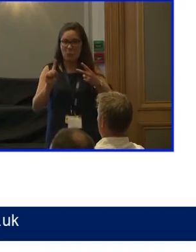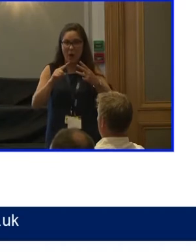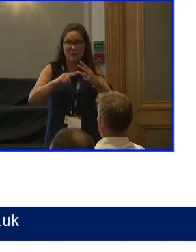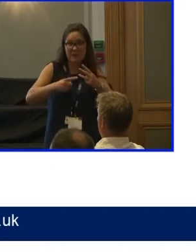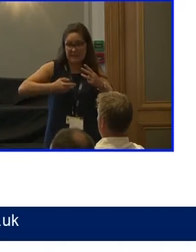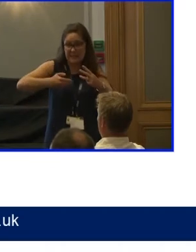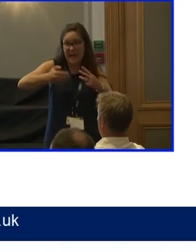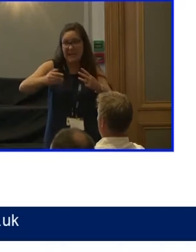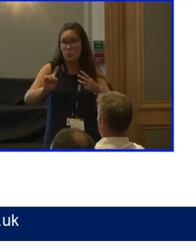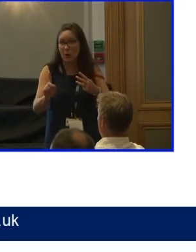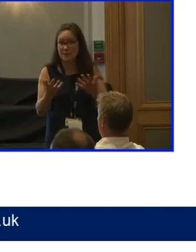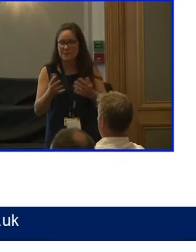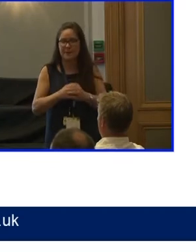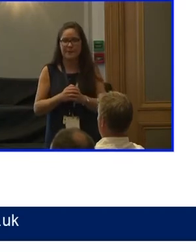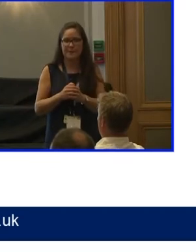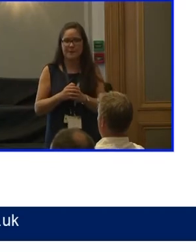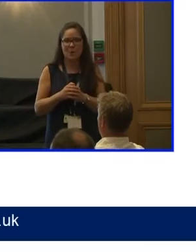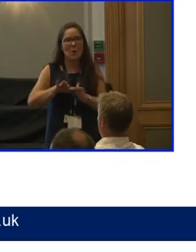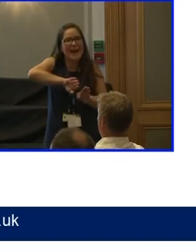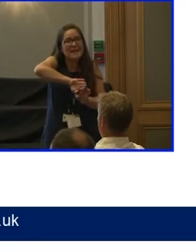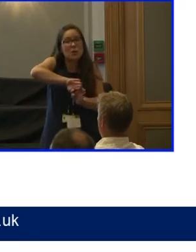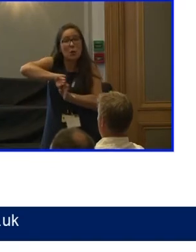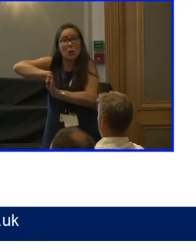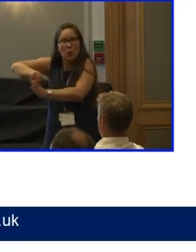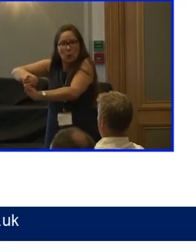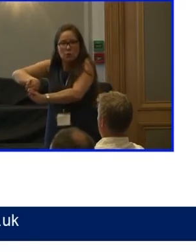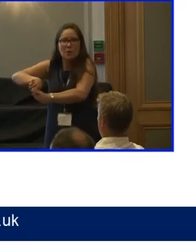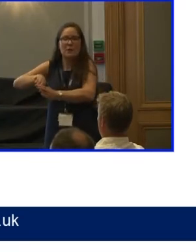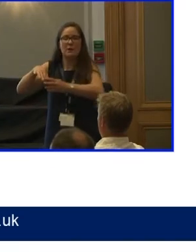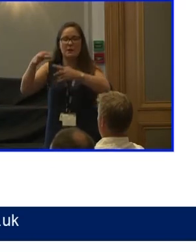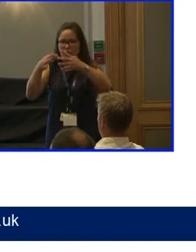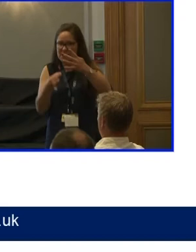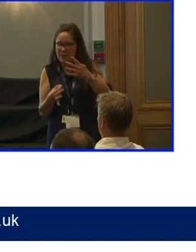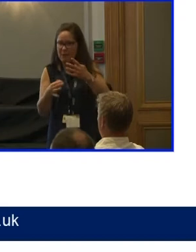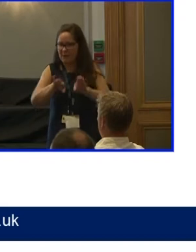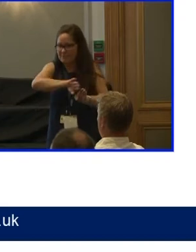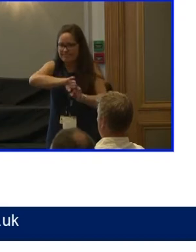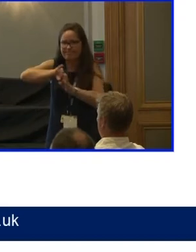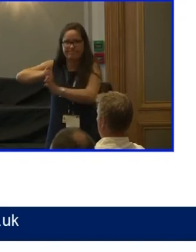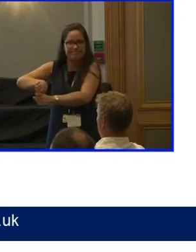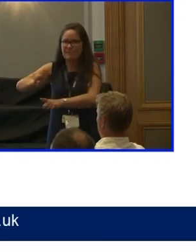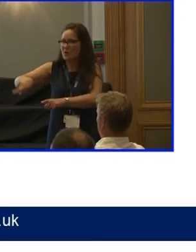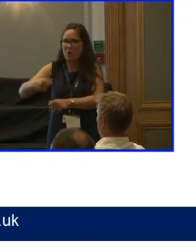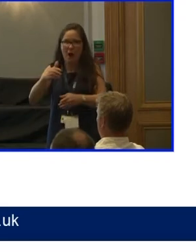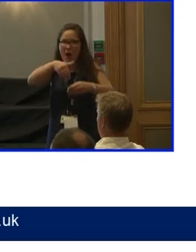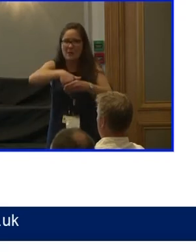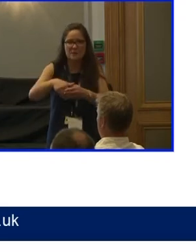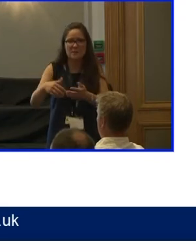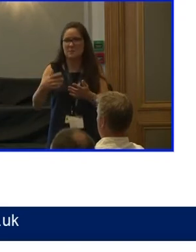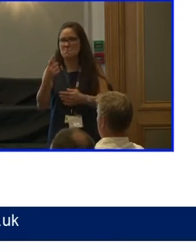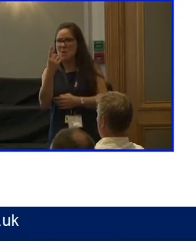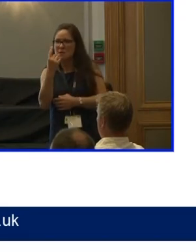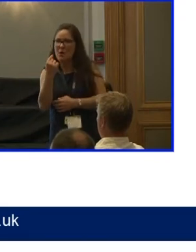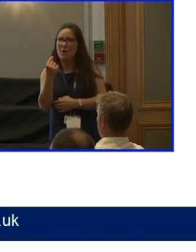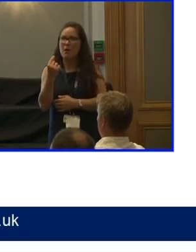And exclusion criteria specify characteristics that disqualify a potential participant. So for example, that might be any other